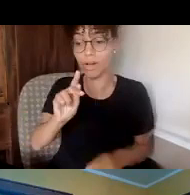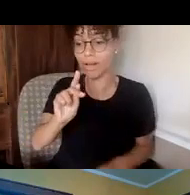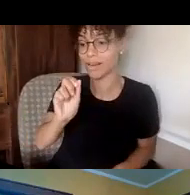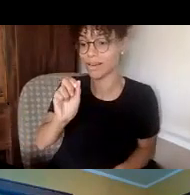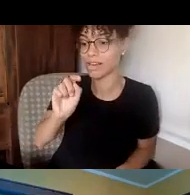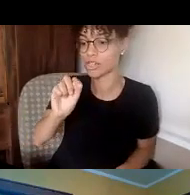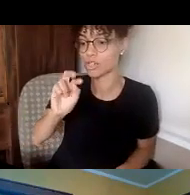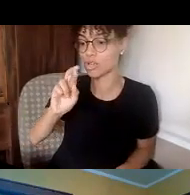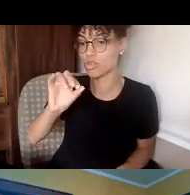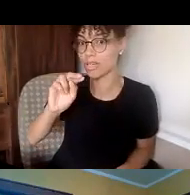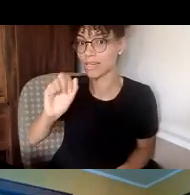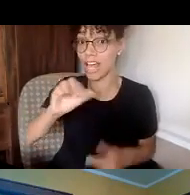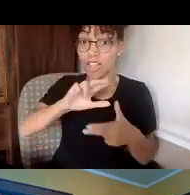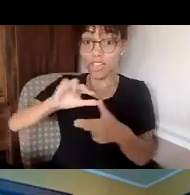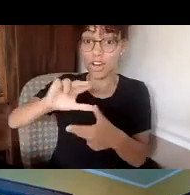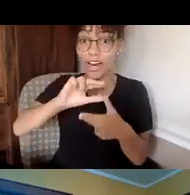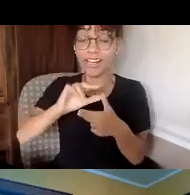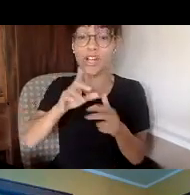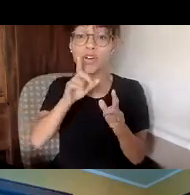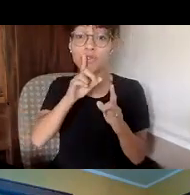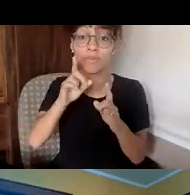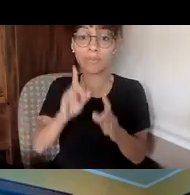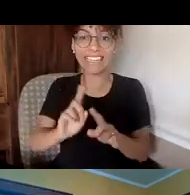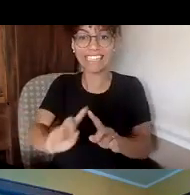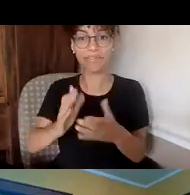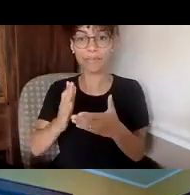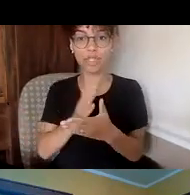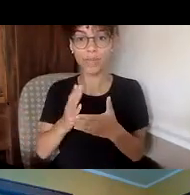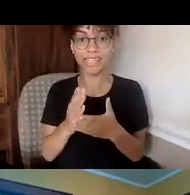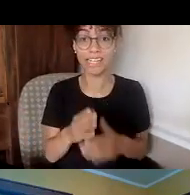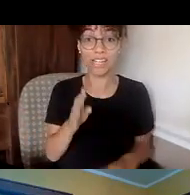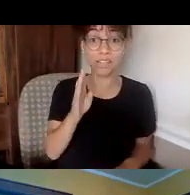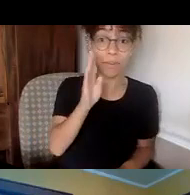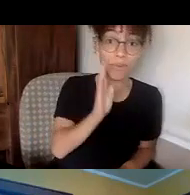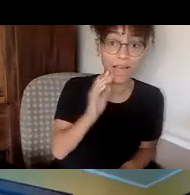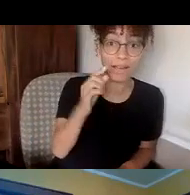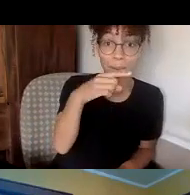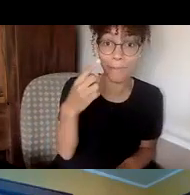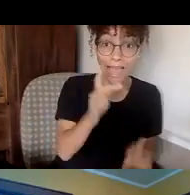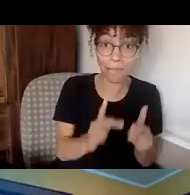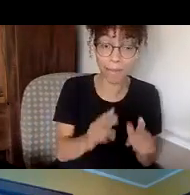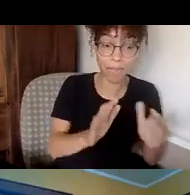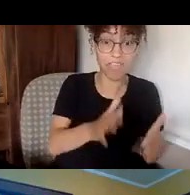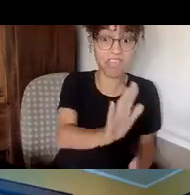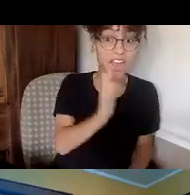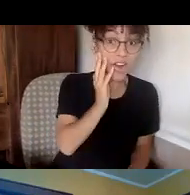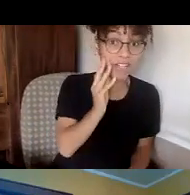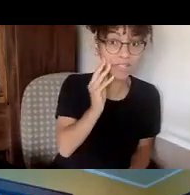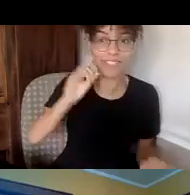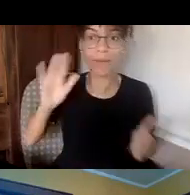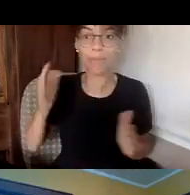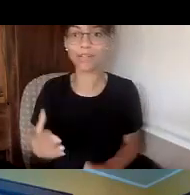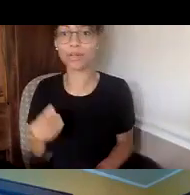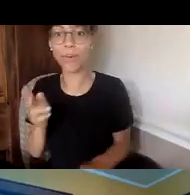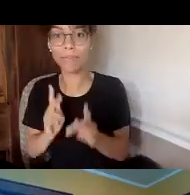essentially like reported on the difference between the Black and brown people of New Orleans and white people of New Orleans during the time of that